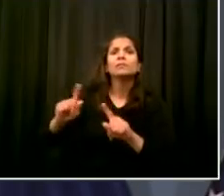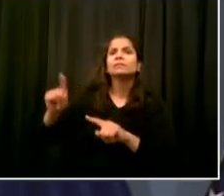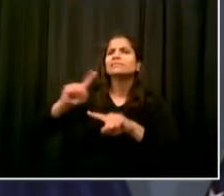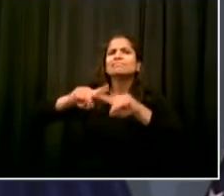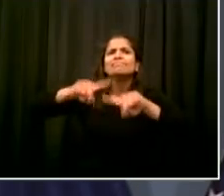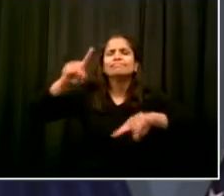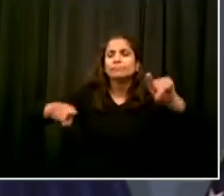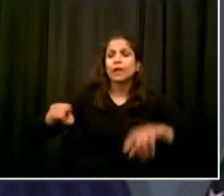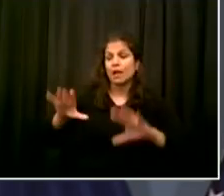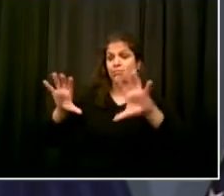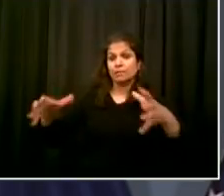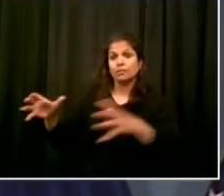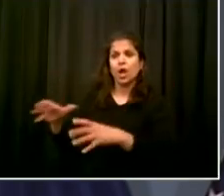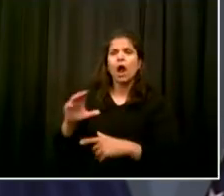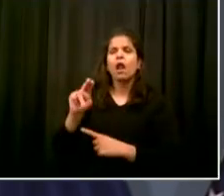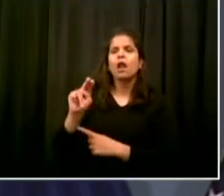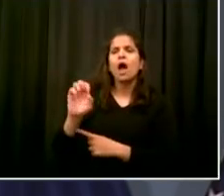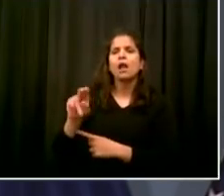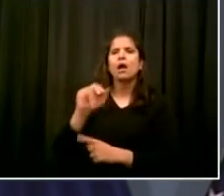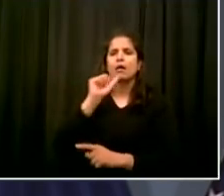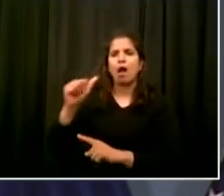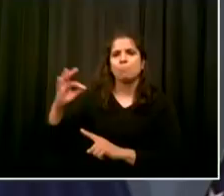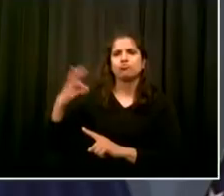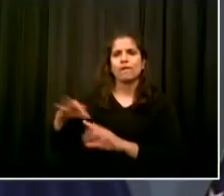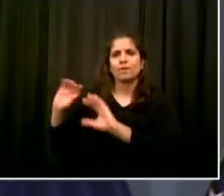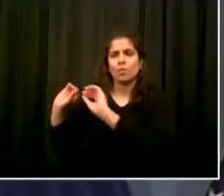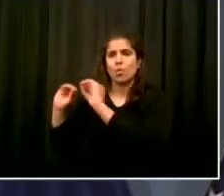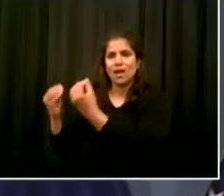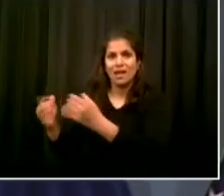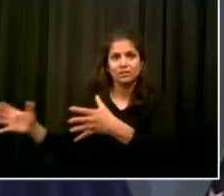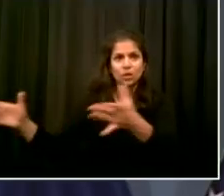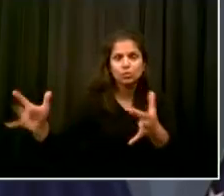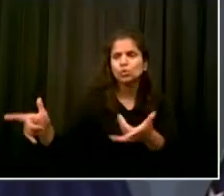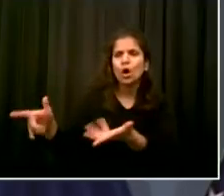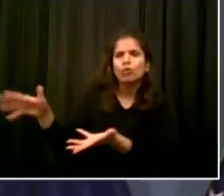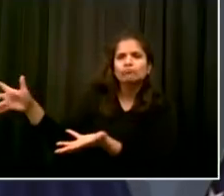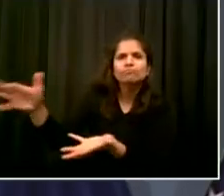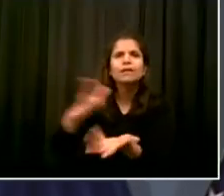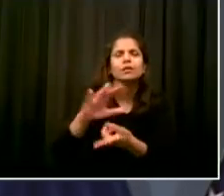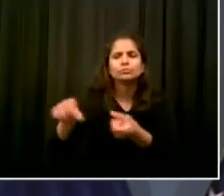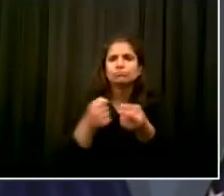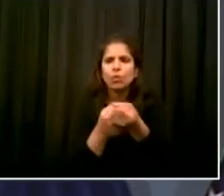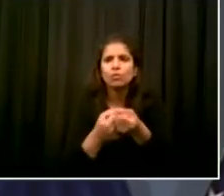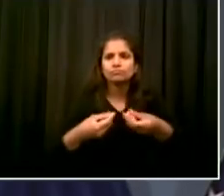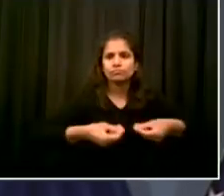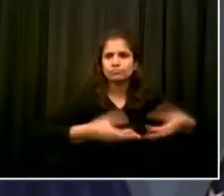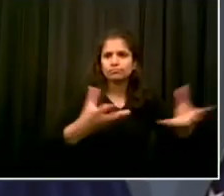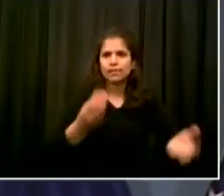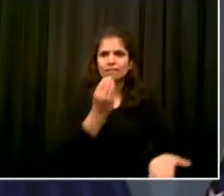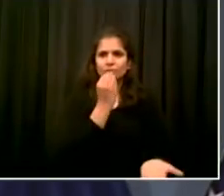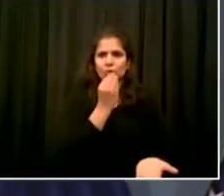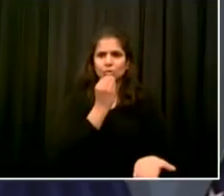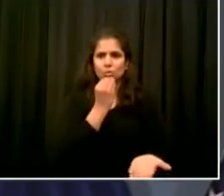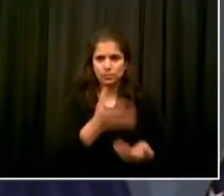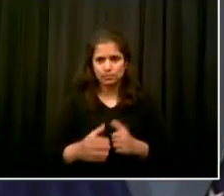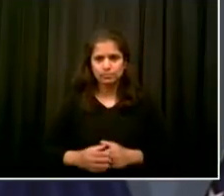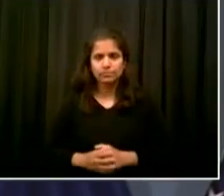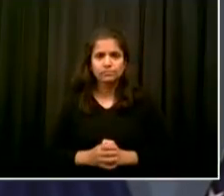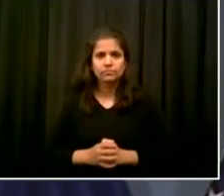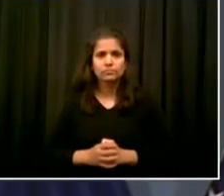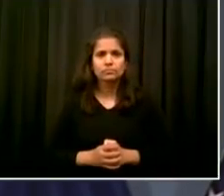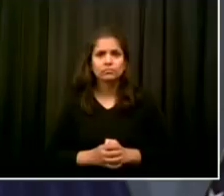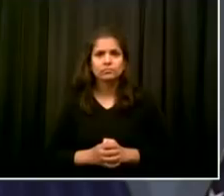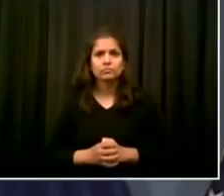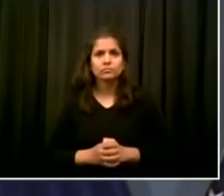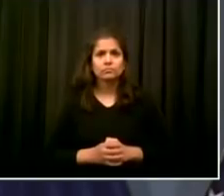it. Every time in the many experiences we've had together, every time it took courage, he displayed courage in the